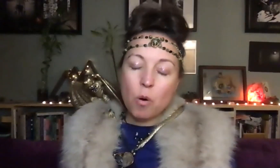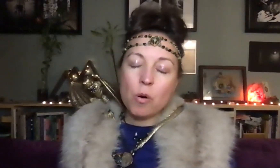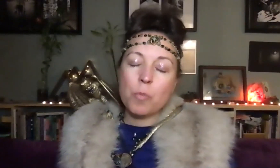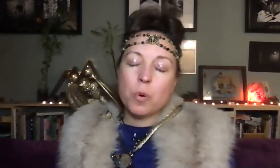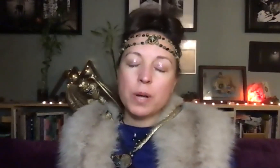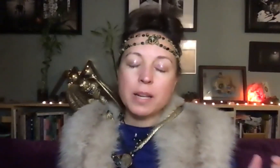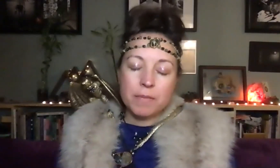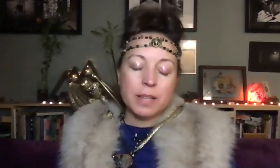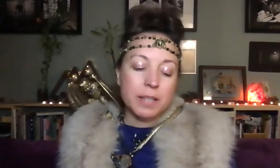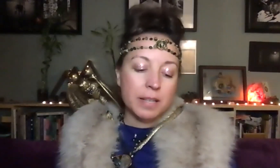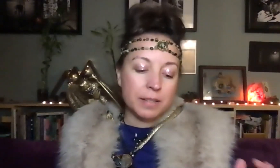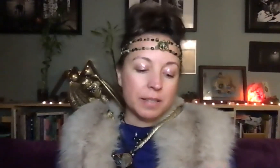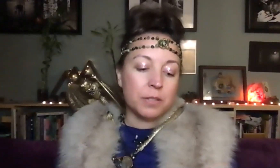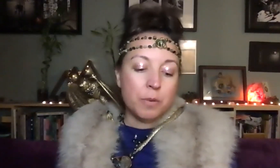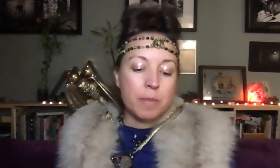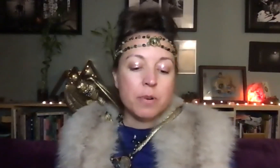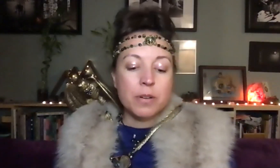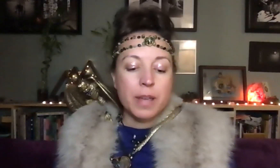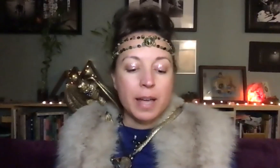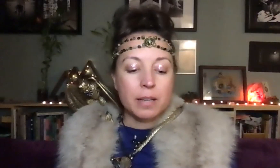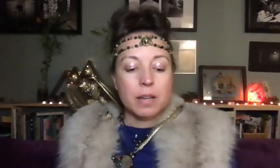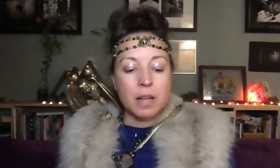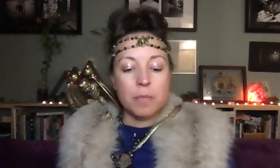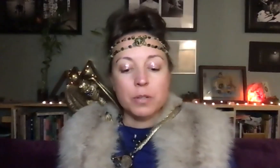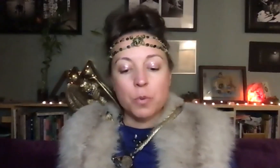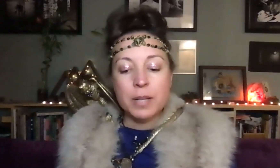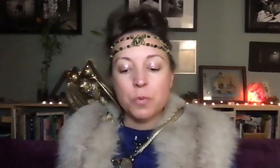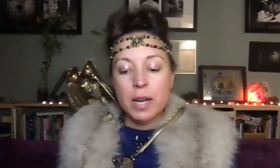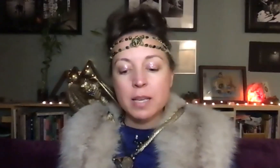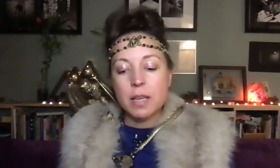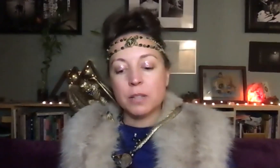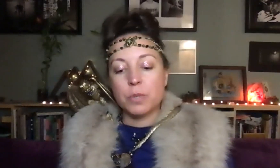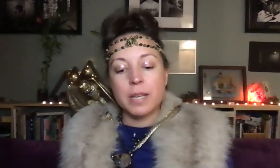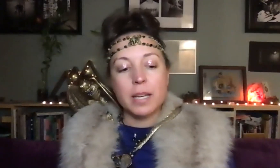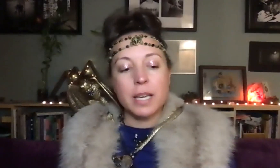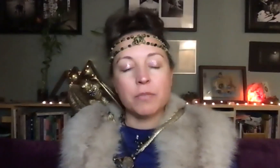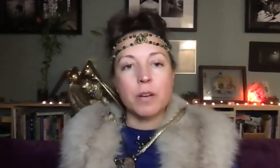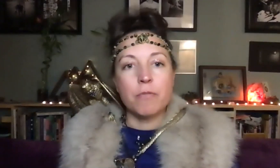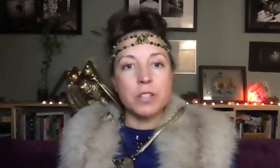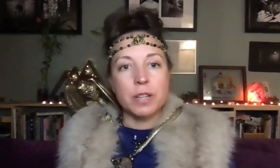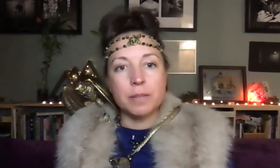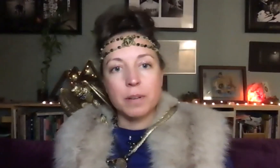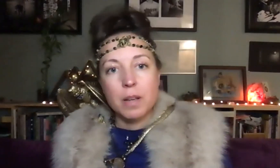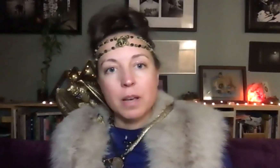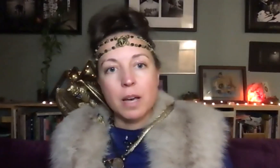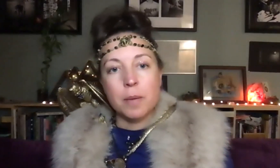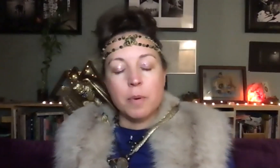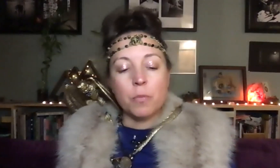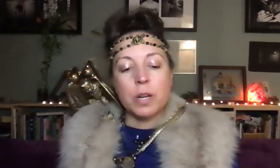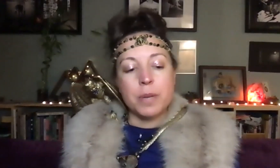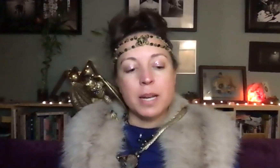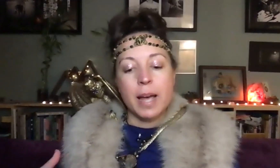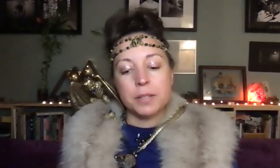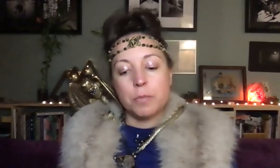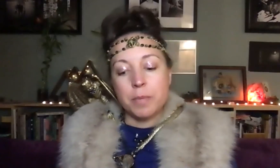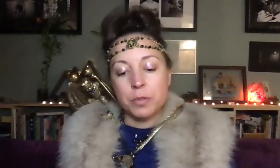the whole point of this is to remember that 2020 is really a gift of vision. And we